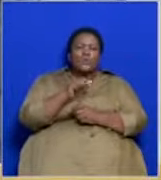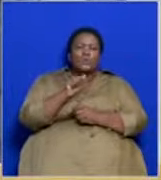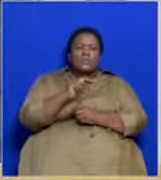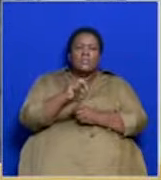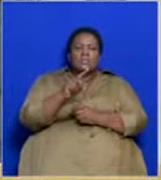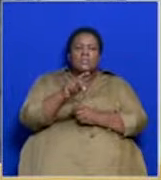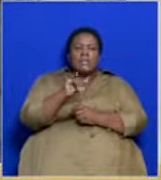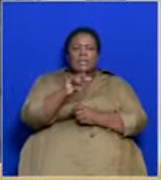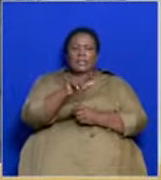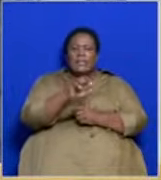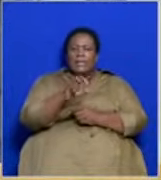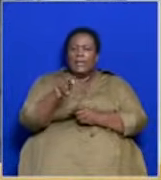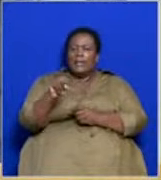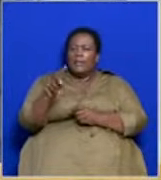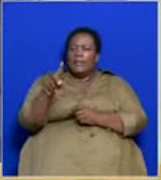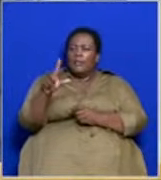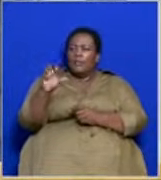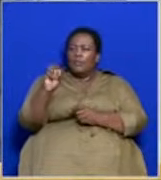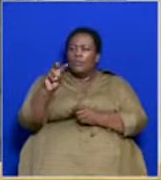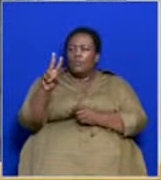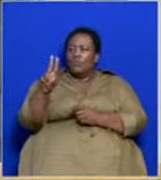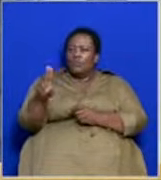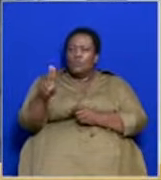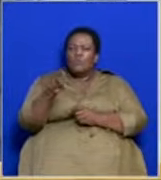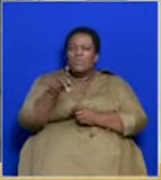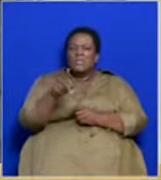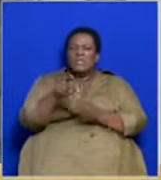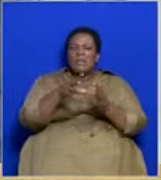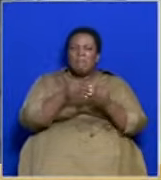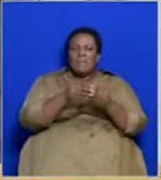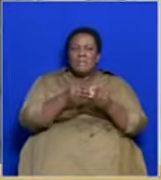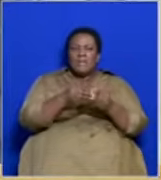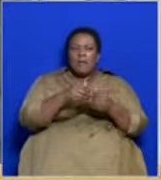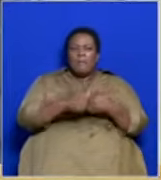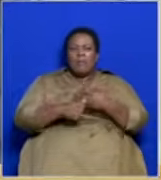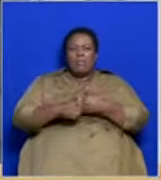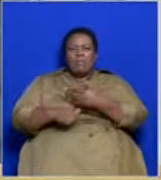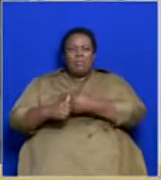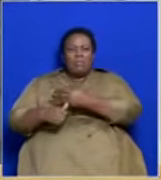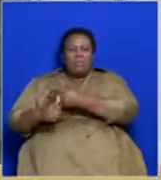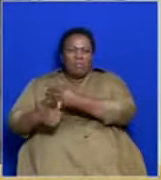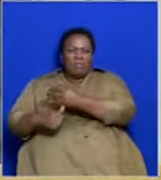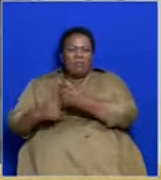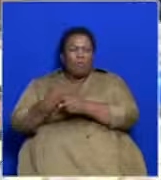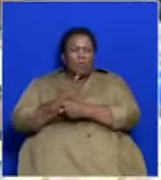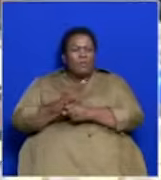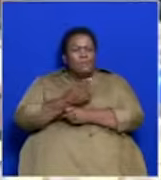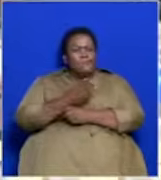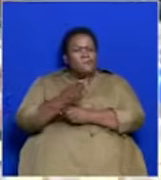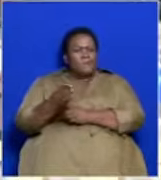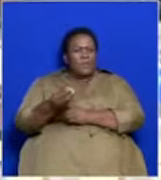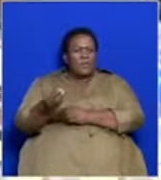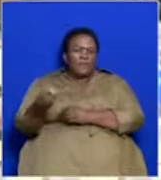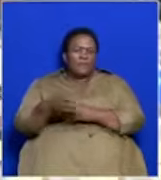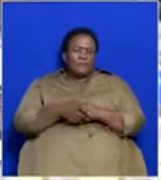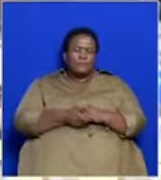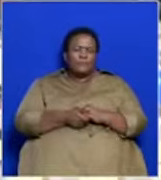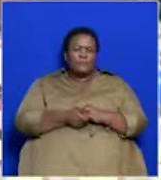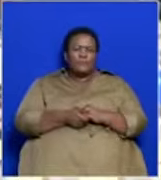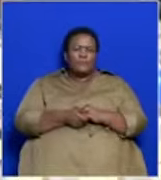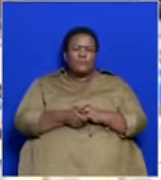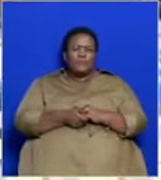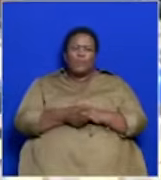meeting, I'm sure it's monthly, if I'm not mistaken. Okay. All right. So he would be able to